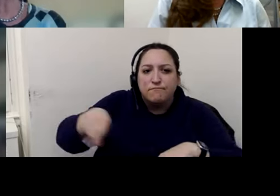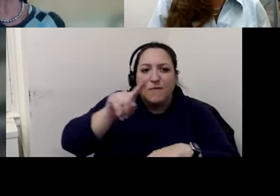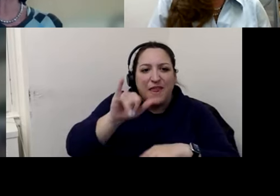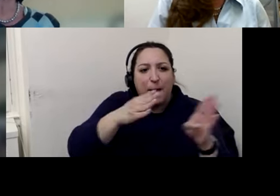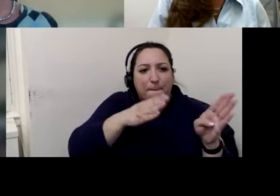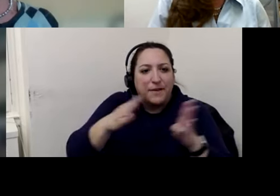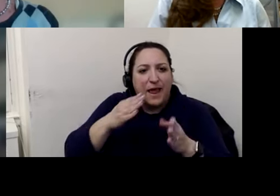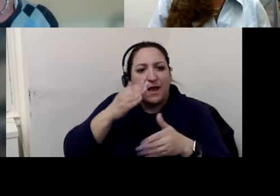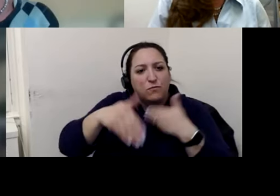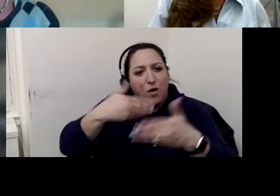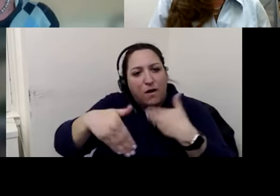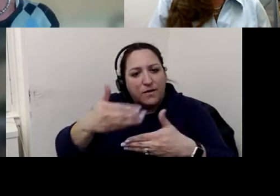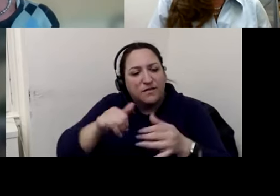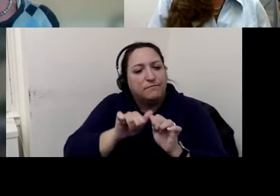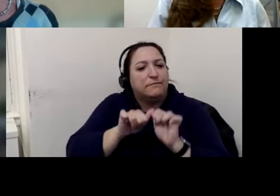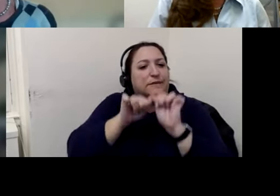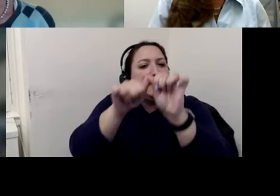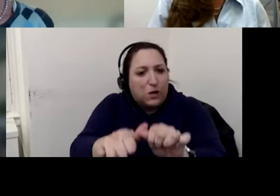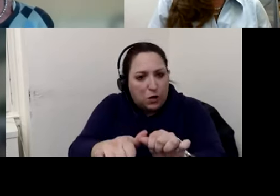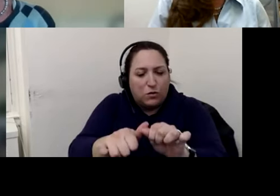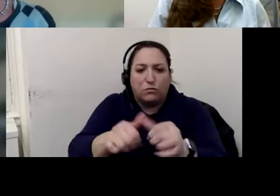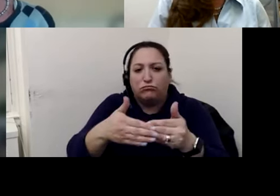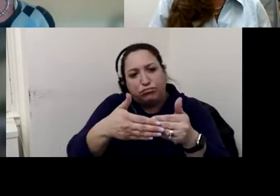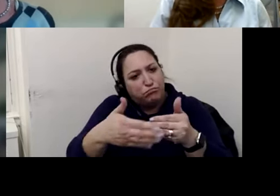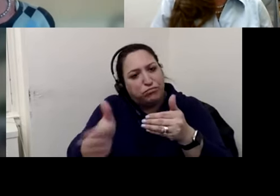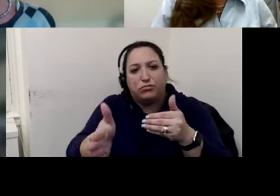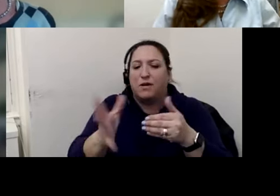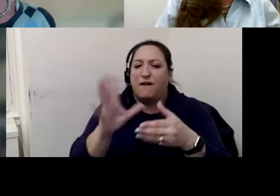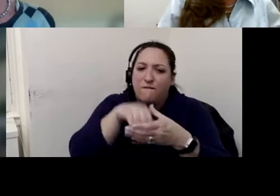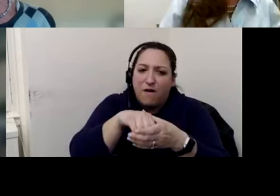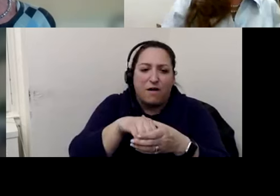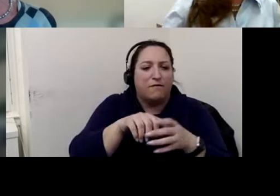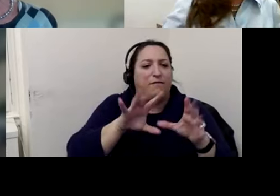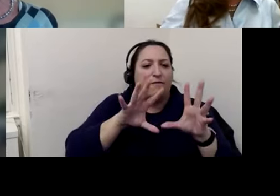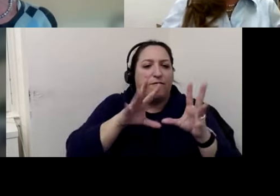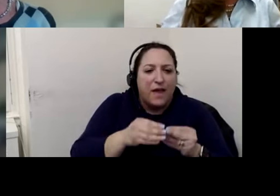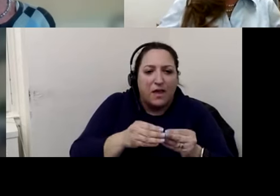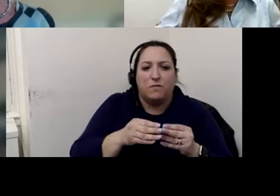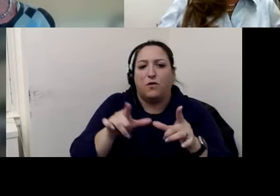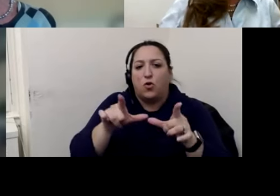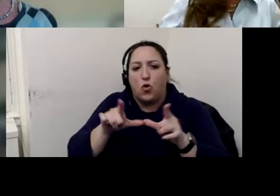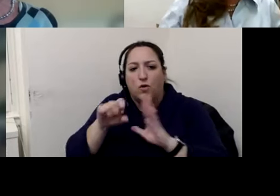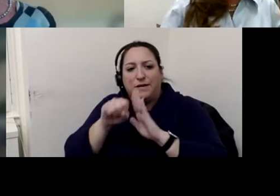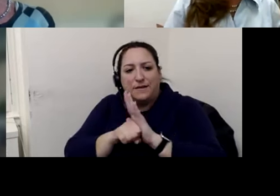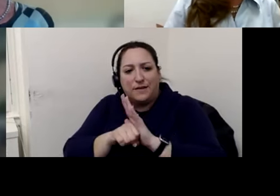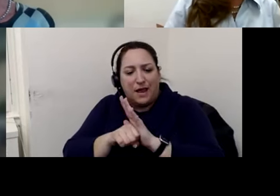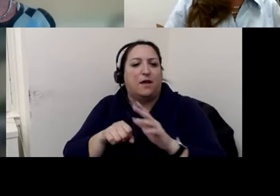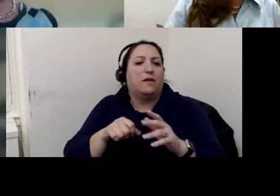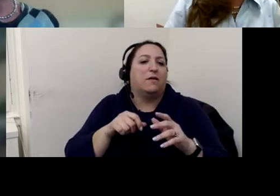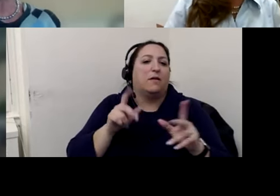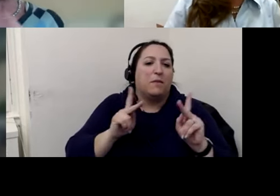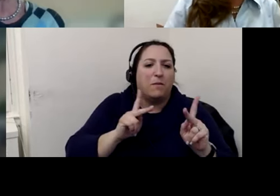planning process continues to go on, involving families and local stakeholders and